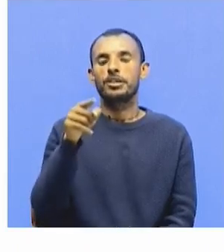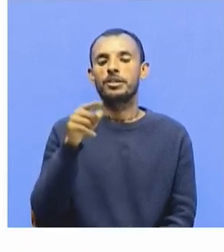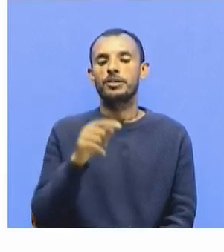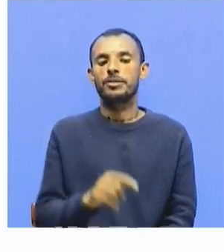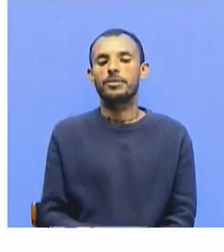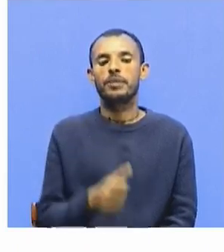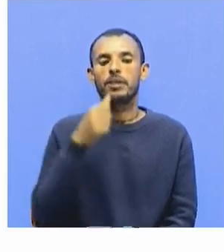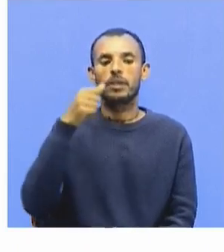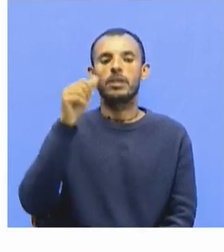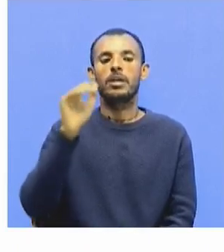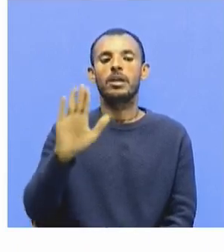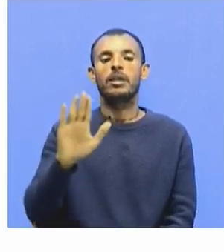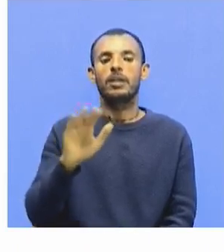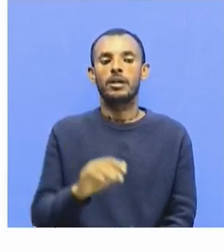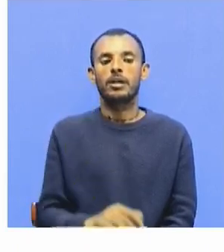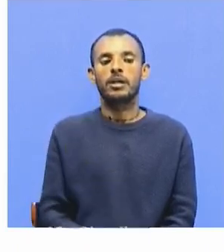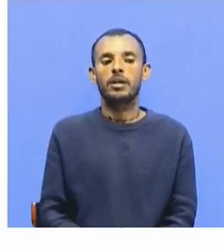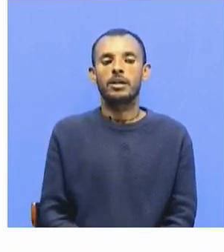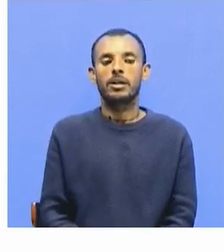her,